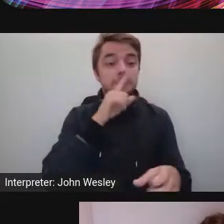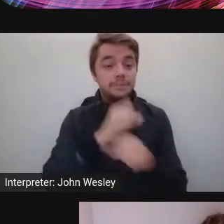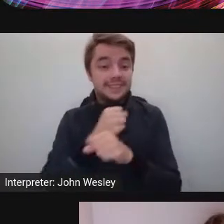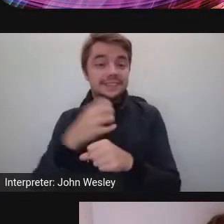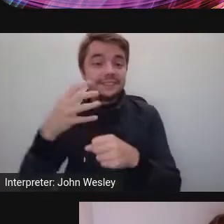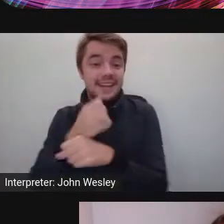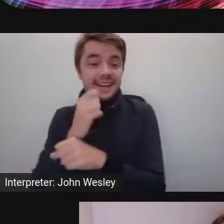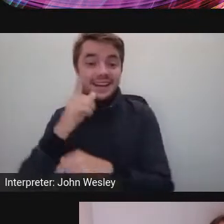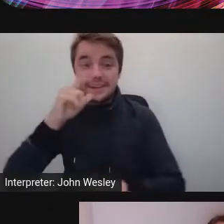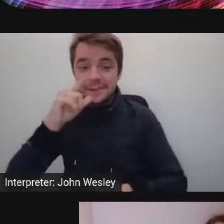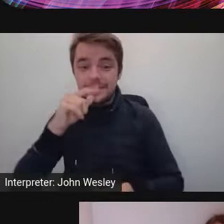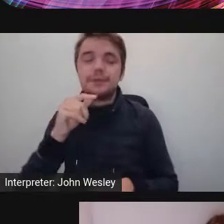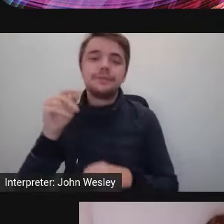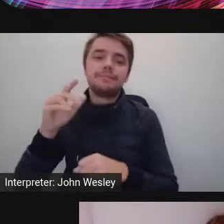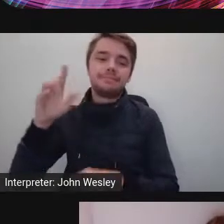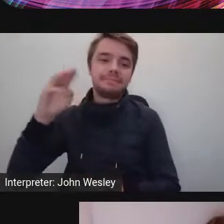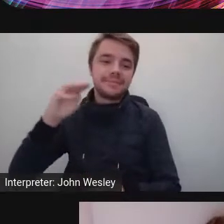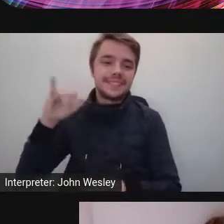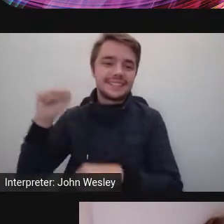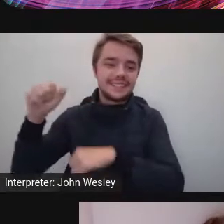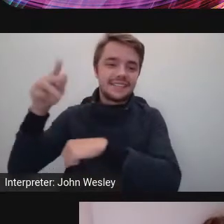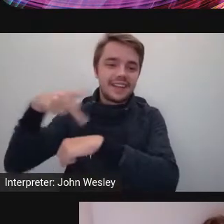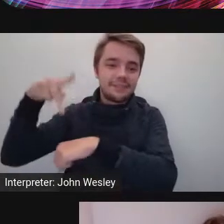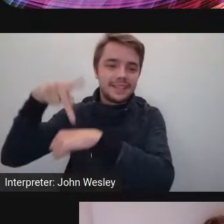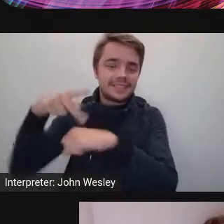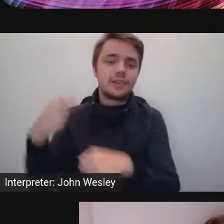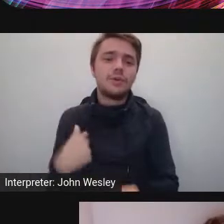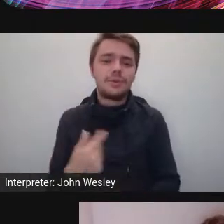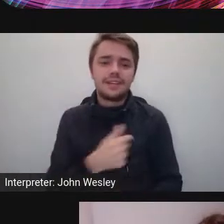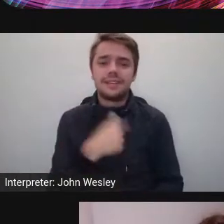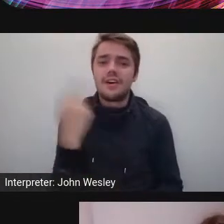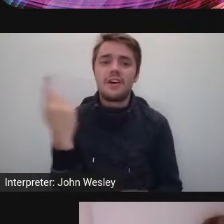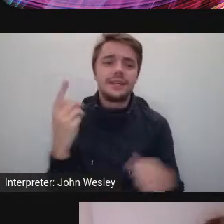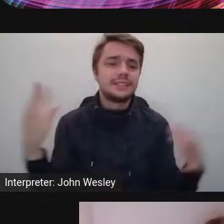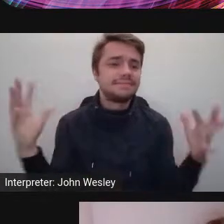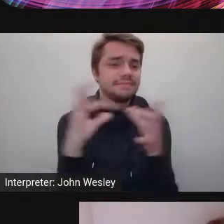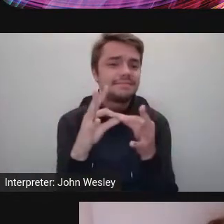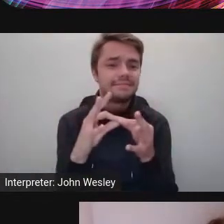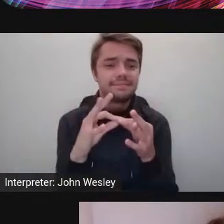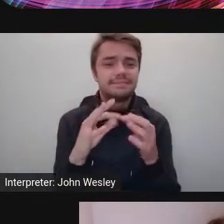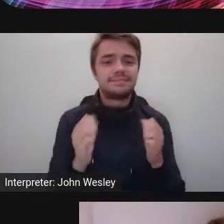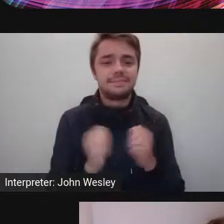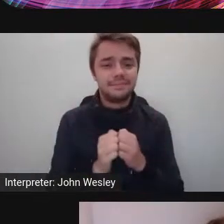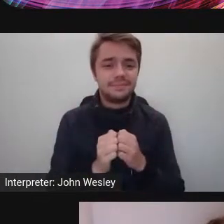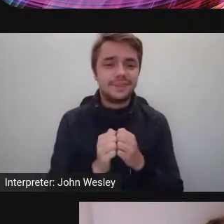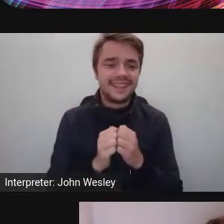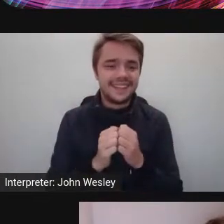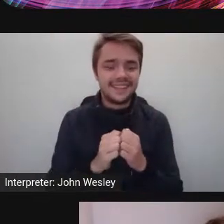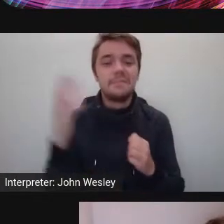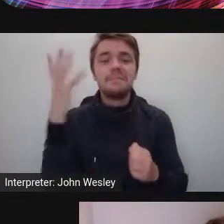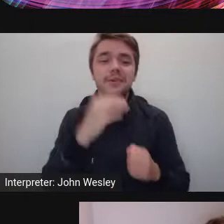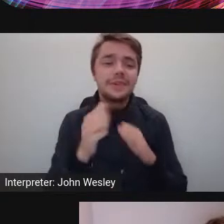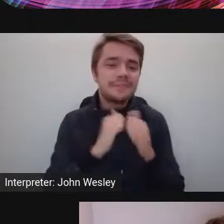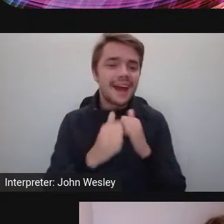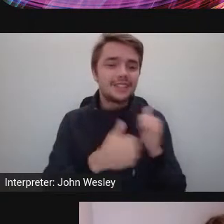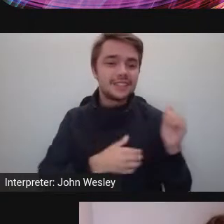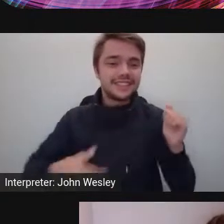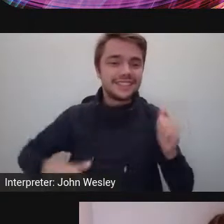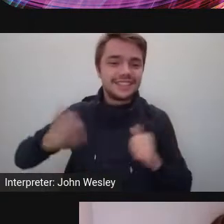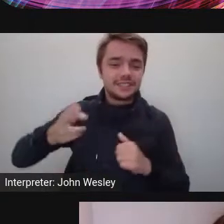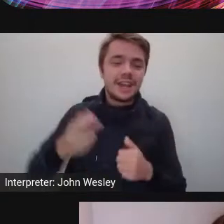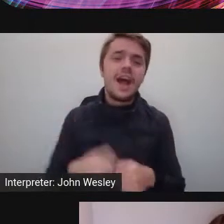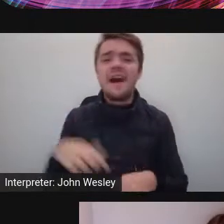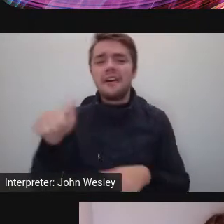will be forever tied in the beauty pageant history. Anyway, not that other people care, but I